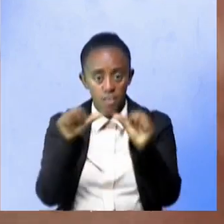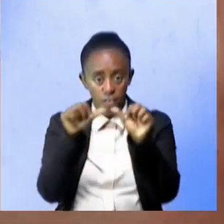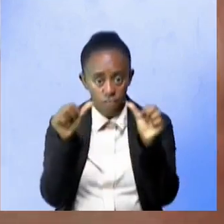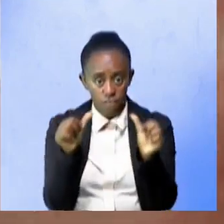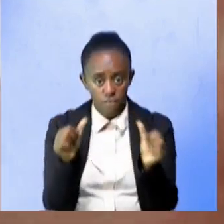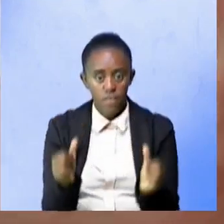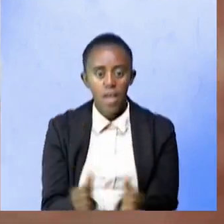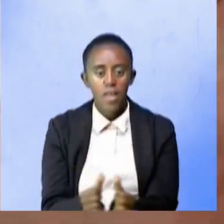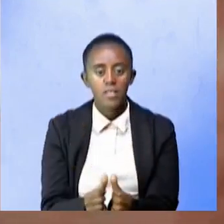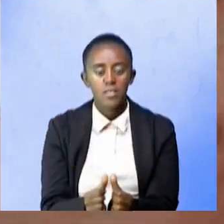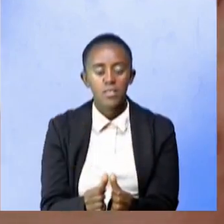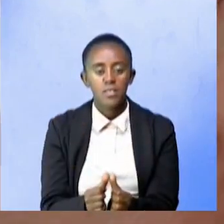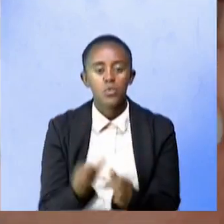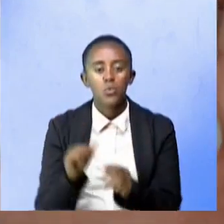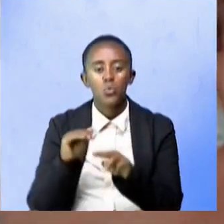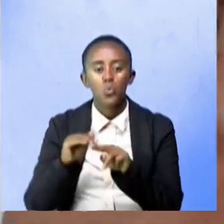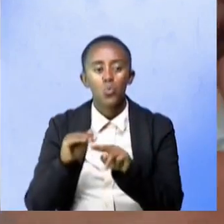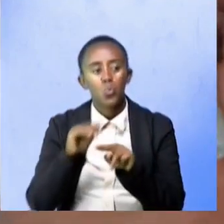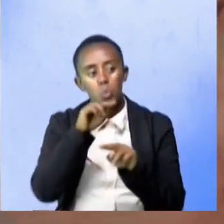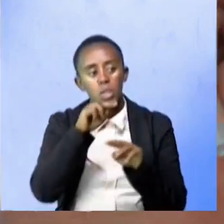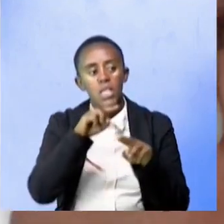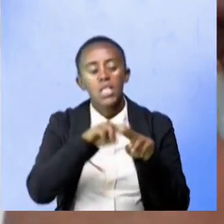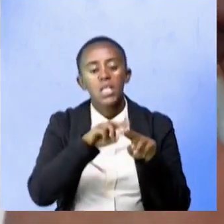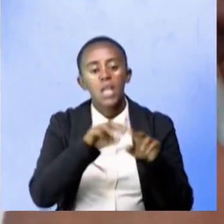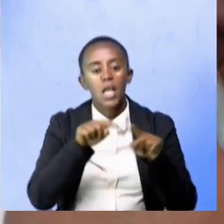on the table.